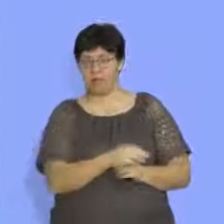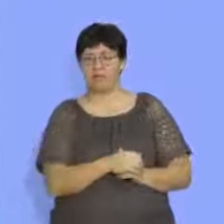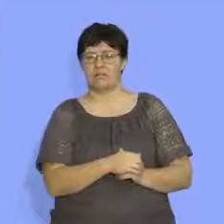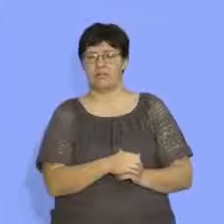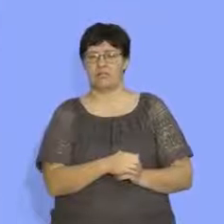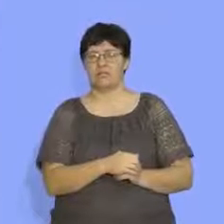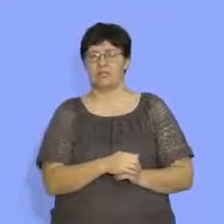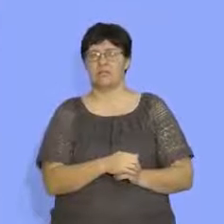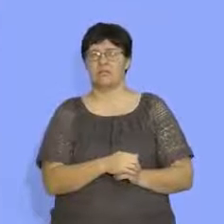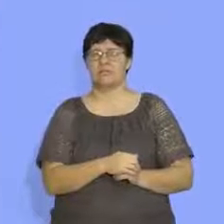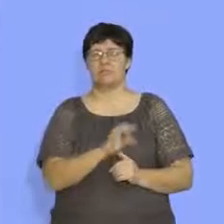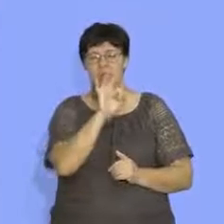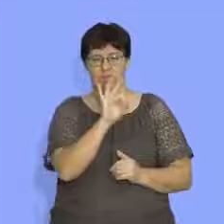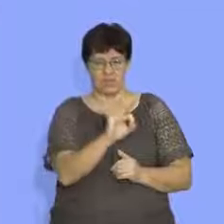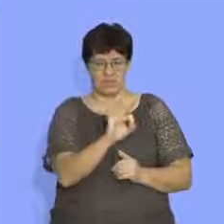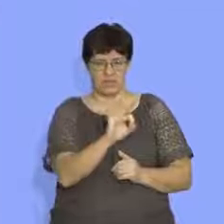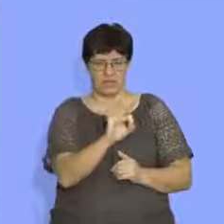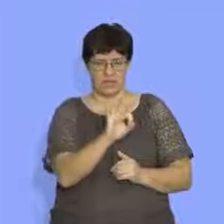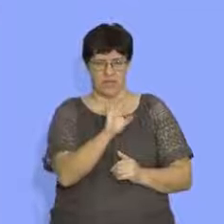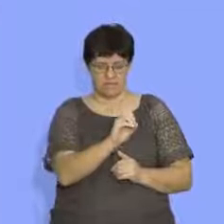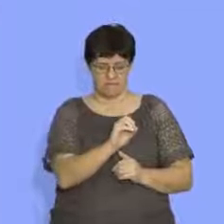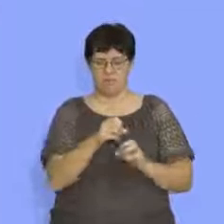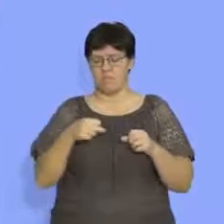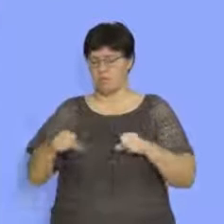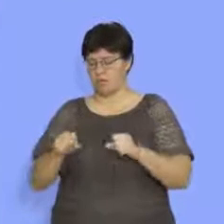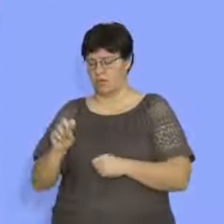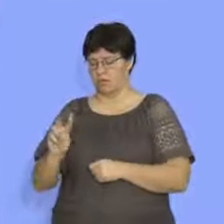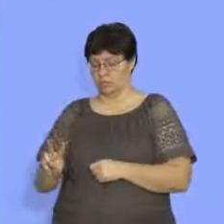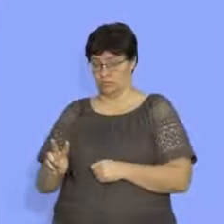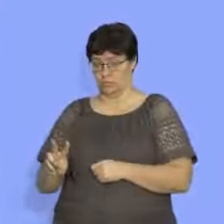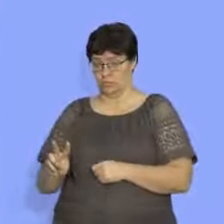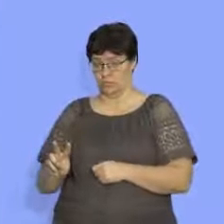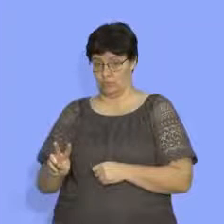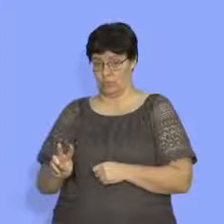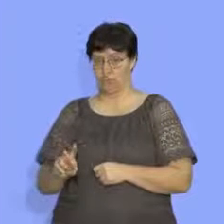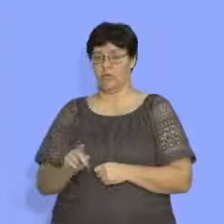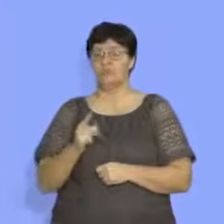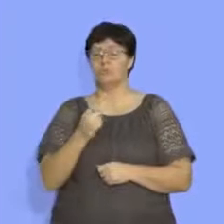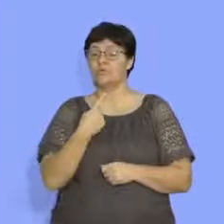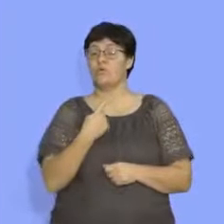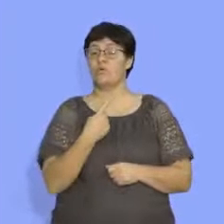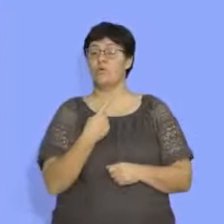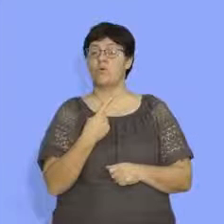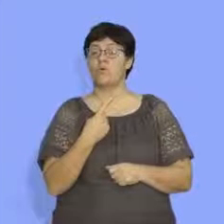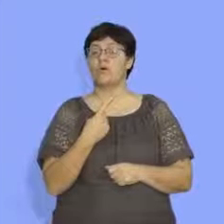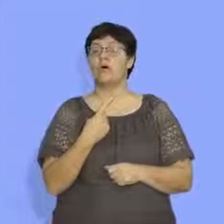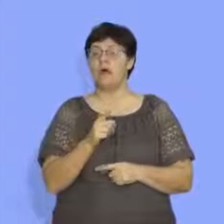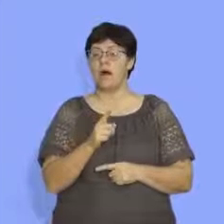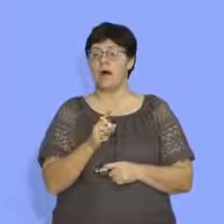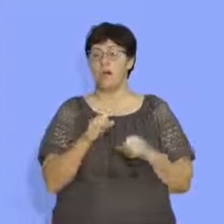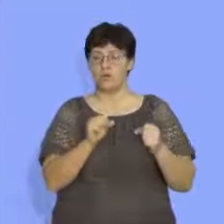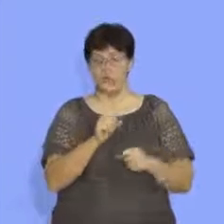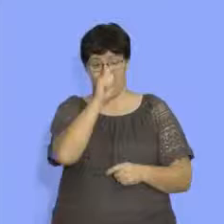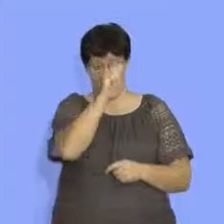know that has 3, as I just said. Motorbike has 2. So I'm going to let